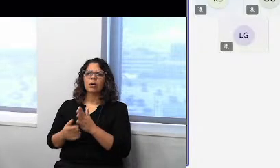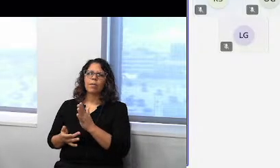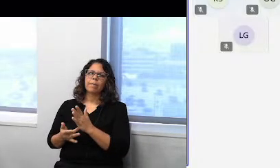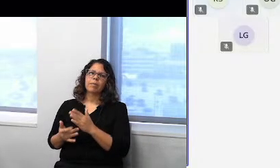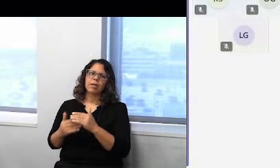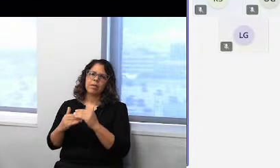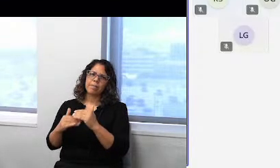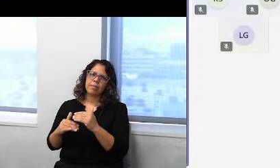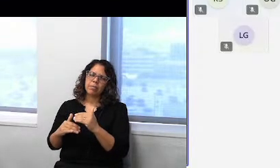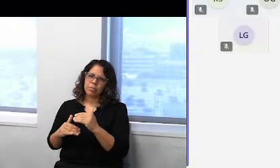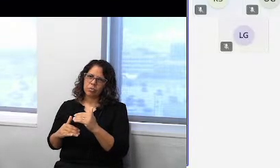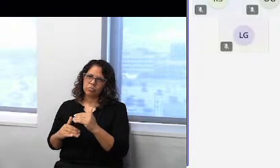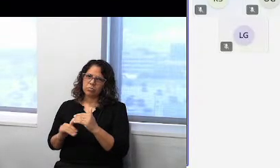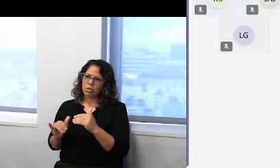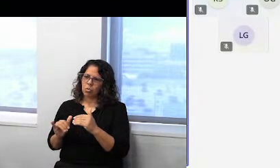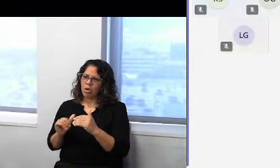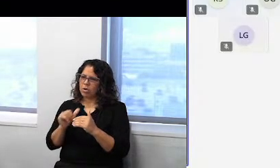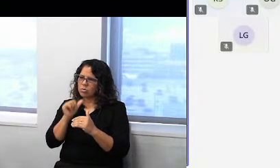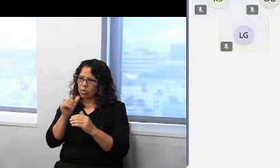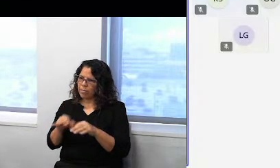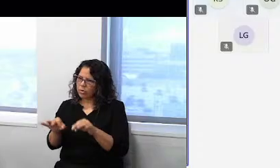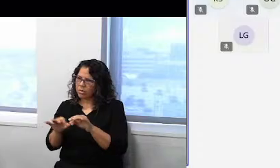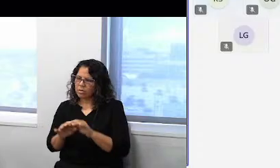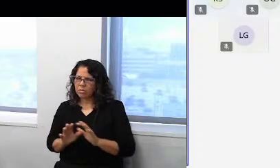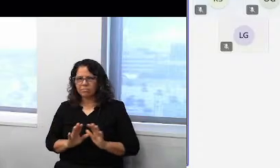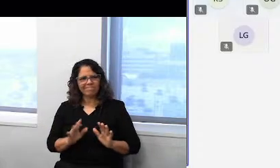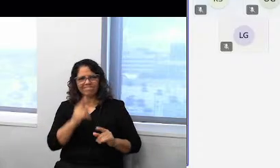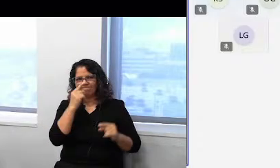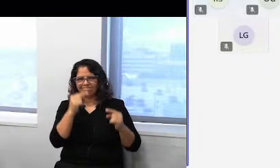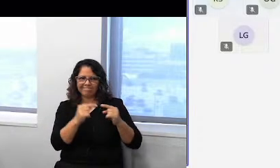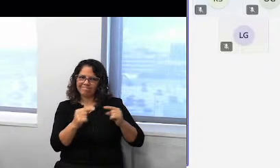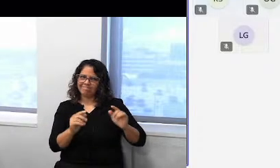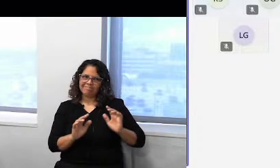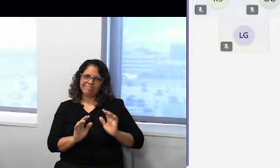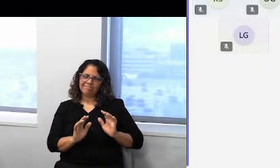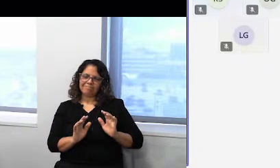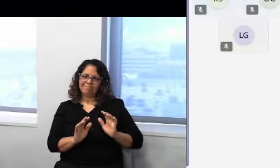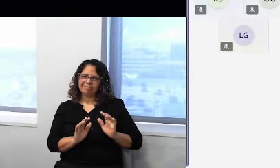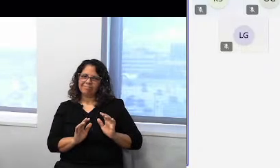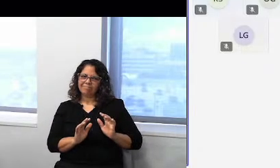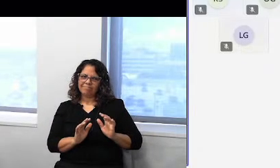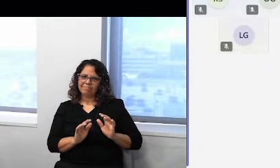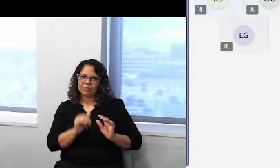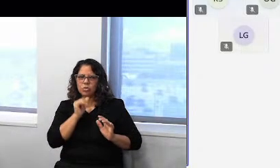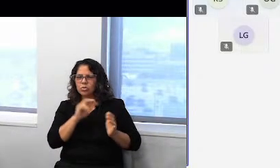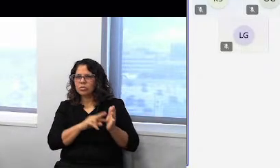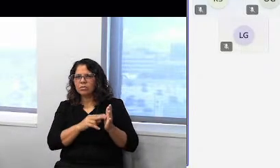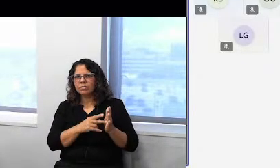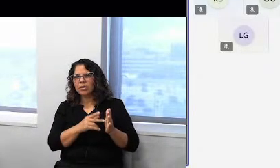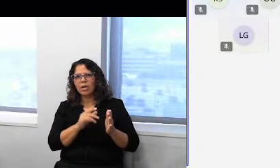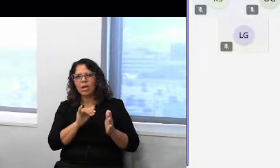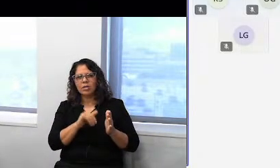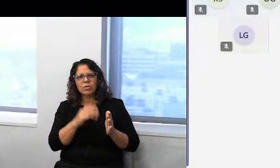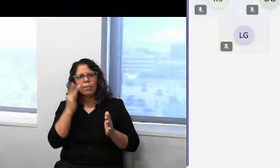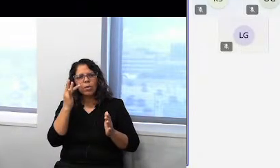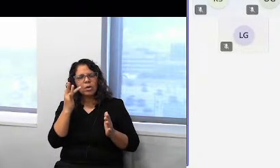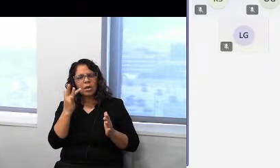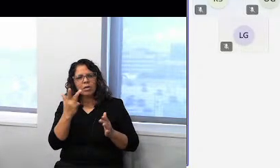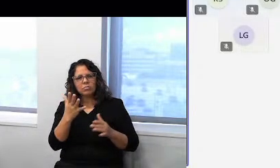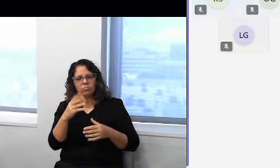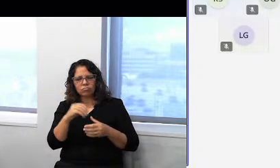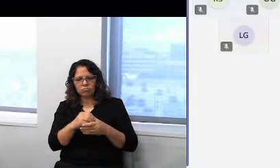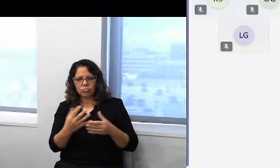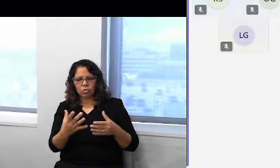making it irrelevant because we're trying to interconnect it to an existing asset. I respect your point, but I will